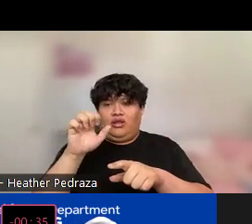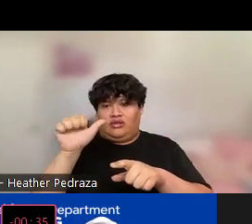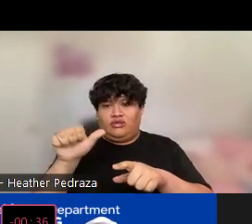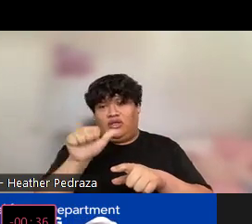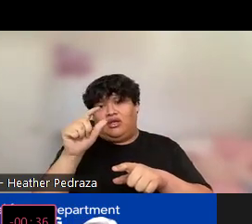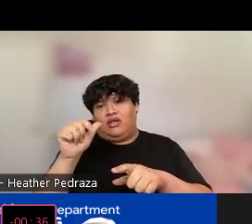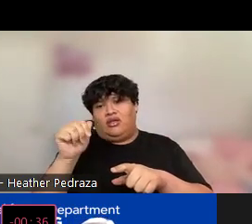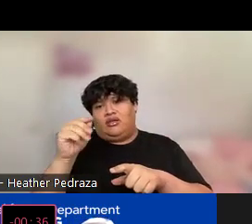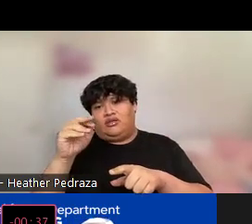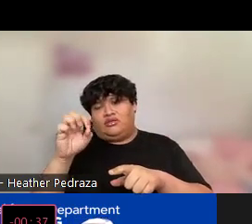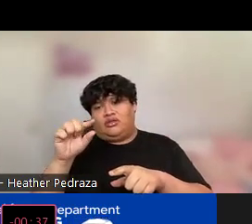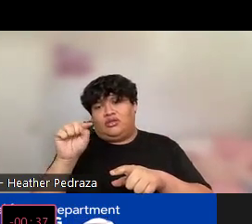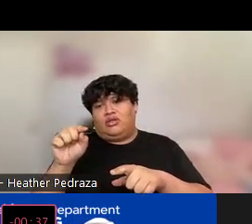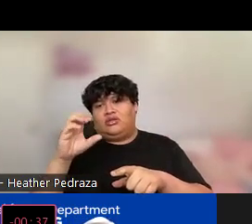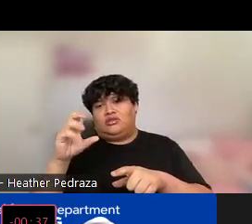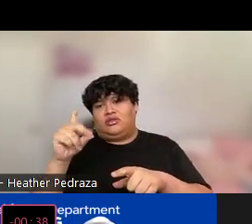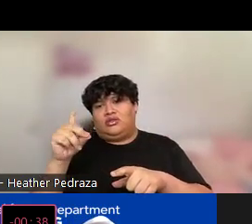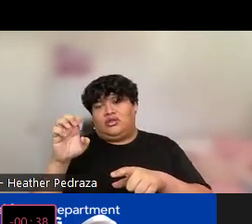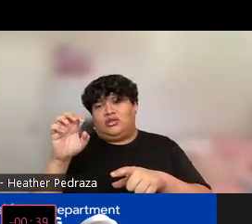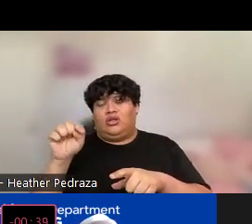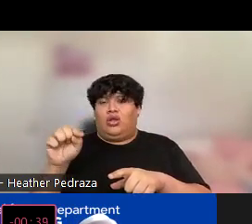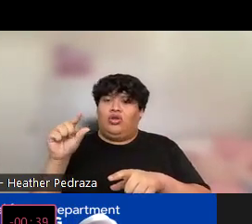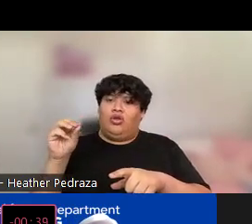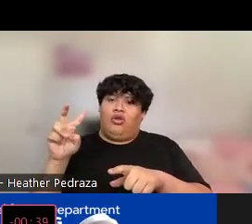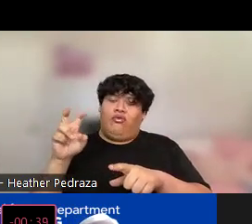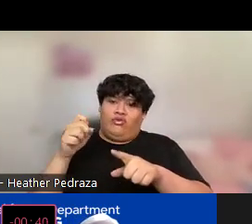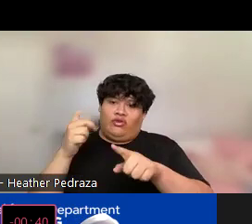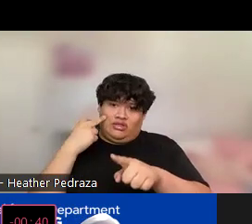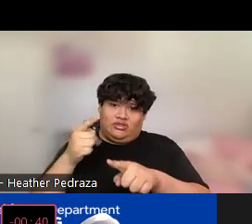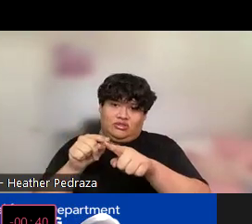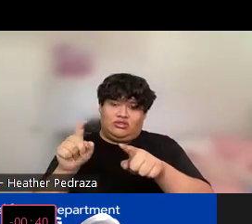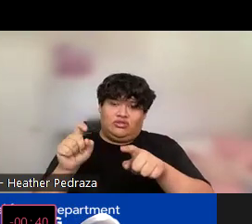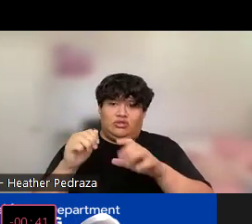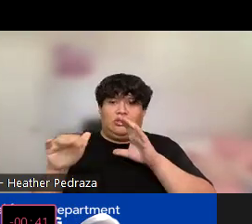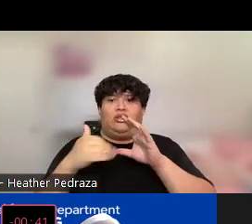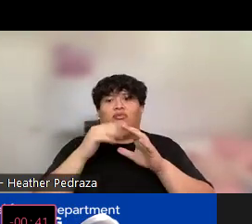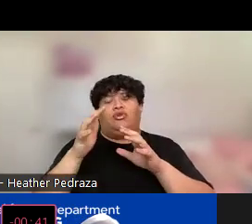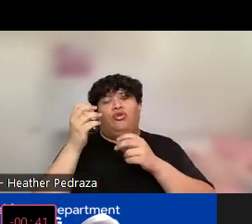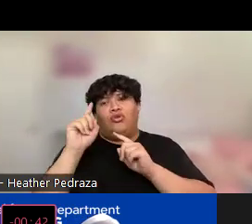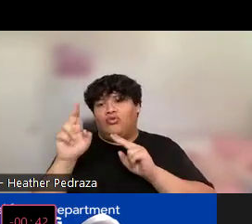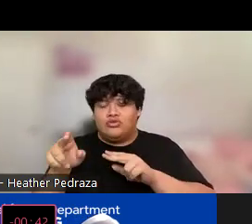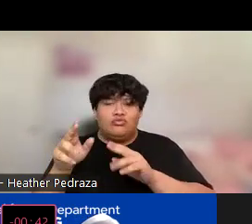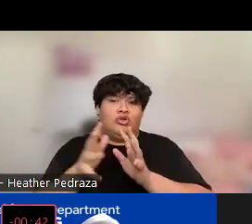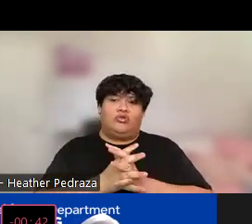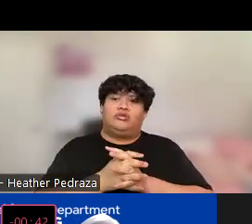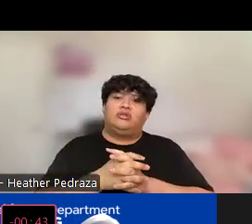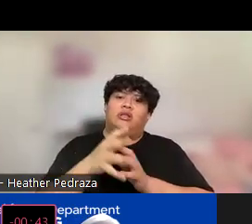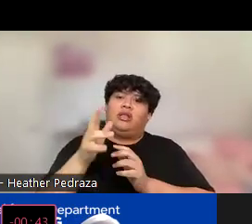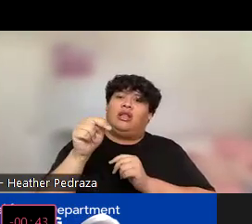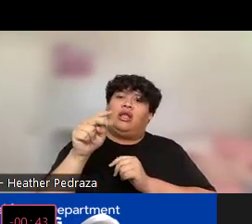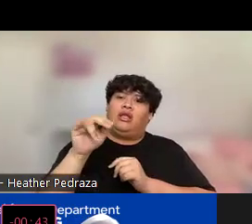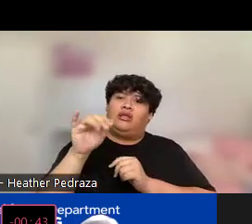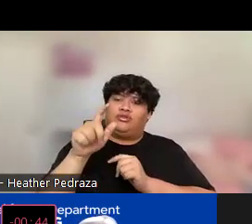ENGAGE at aging.ca.gov. Nancy, thank you for having your hand up, and you can